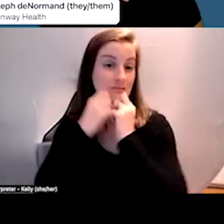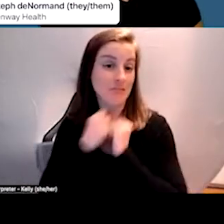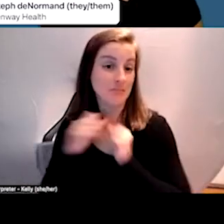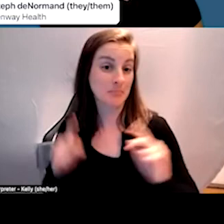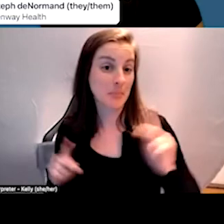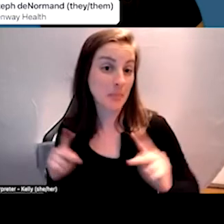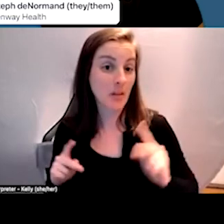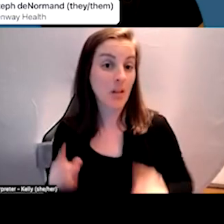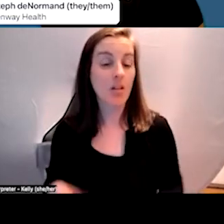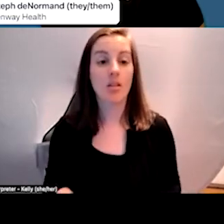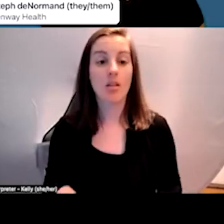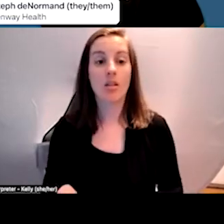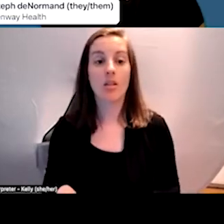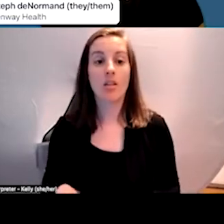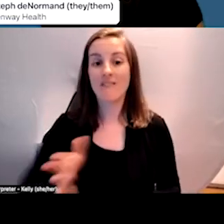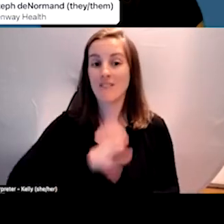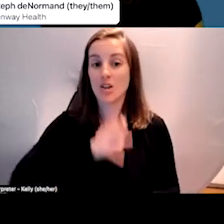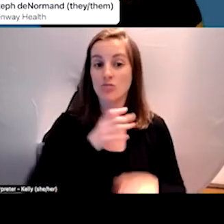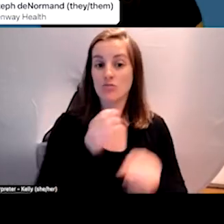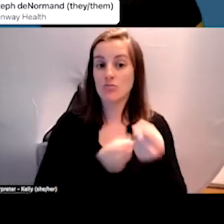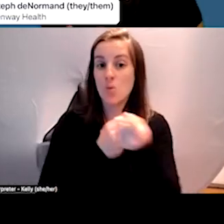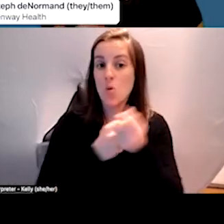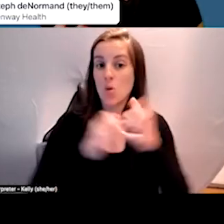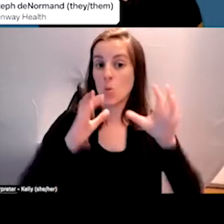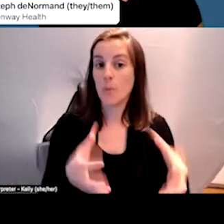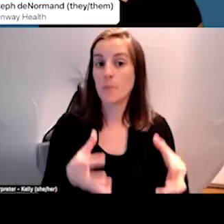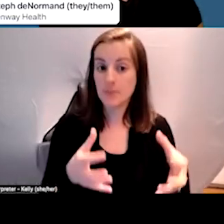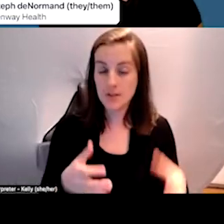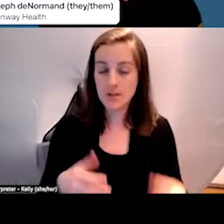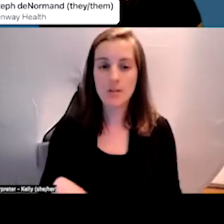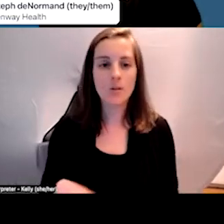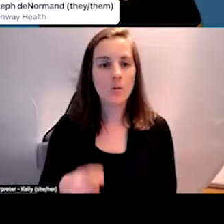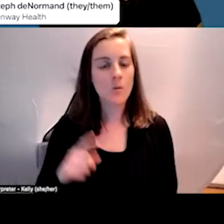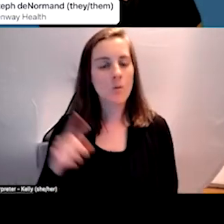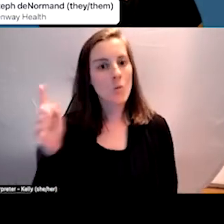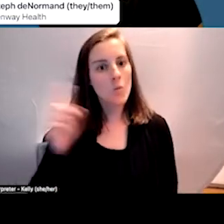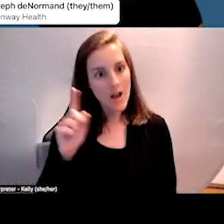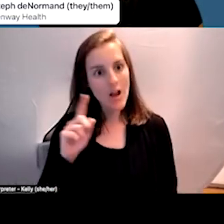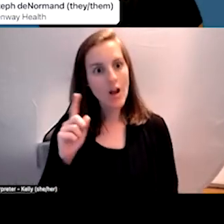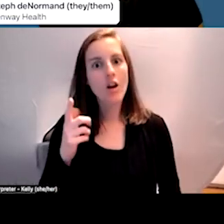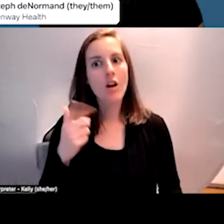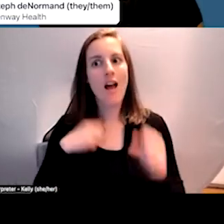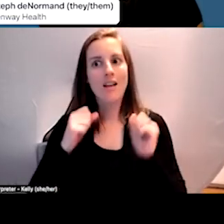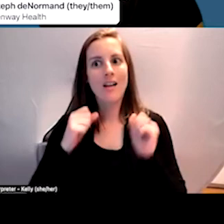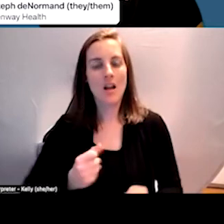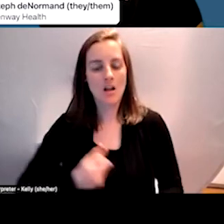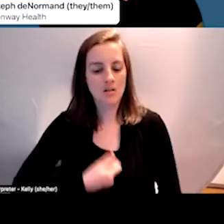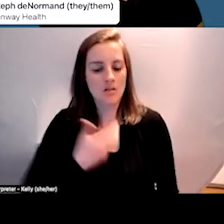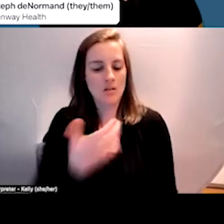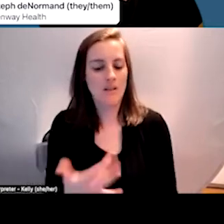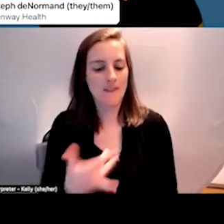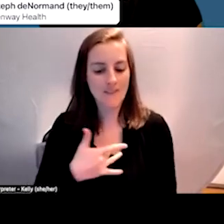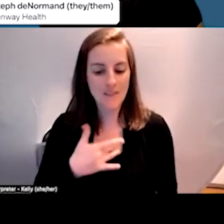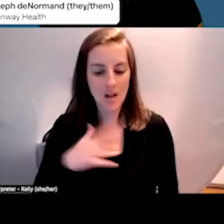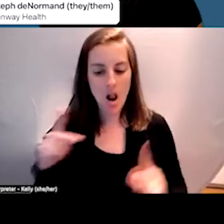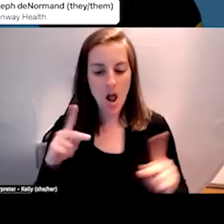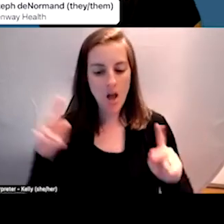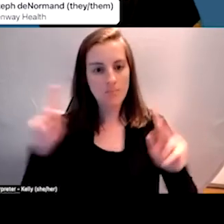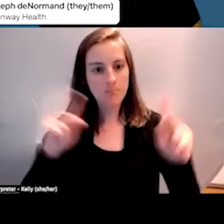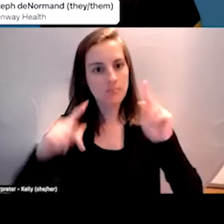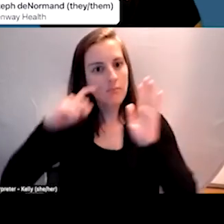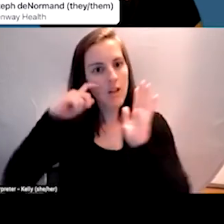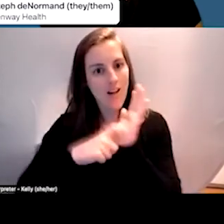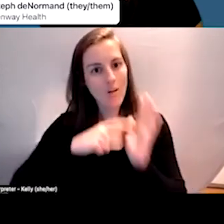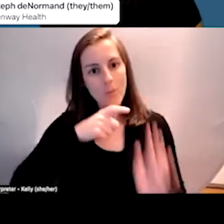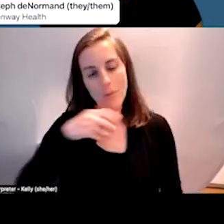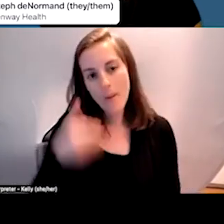support groups, finding places where you can feel heard and valued for who you are, especially if you are